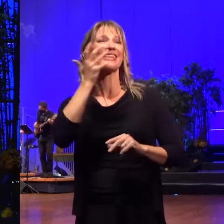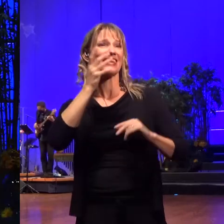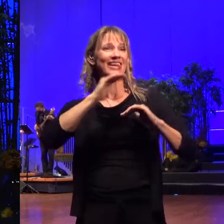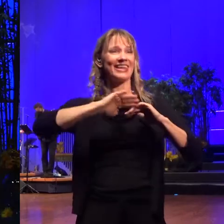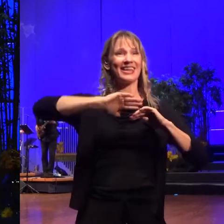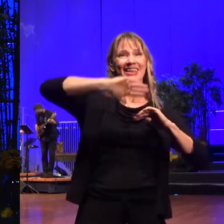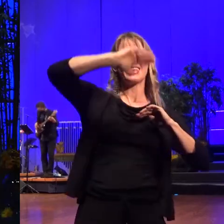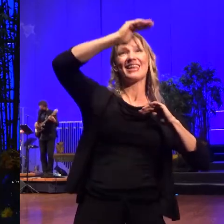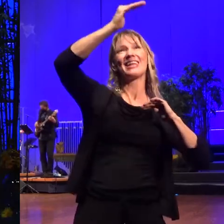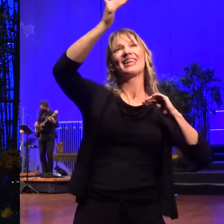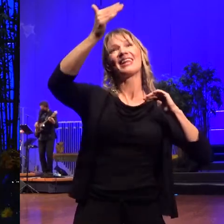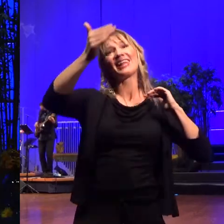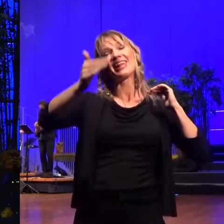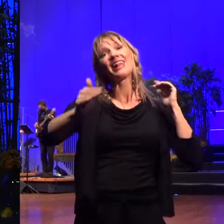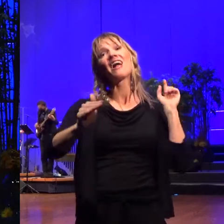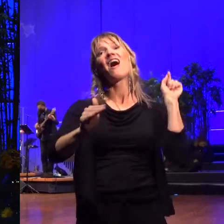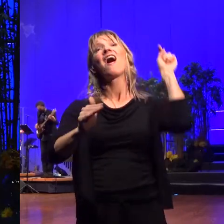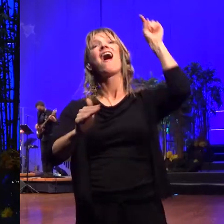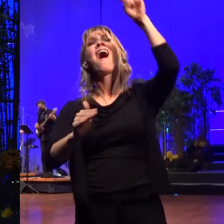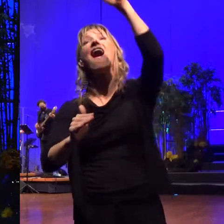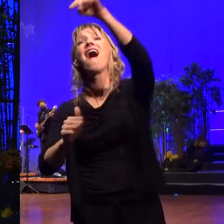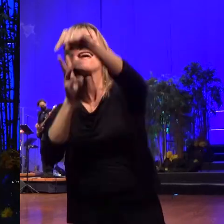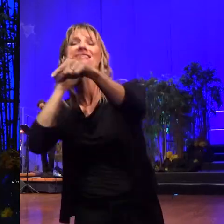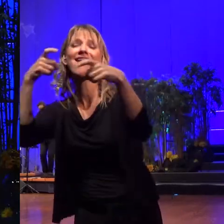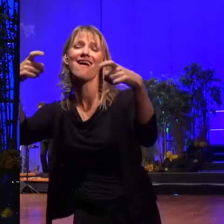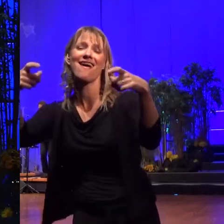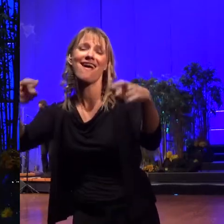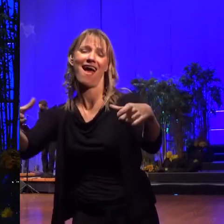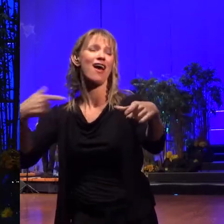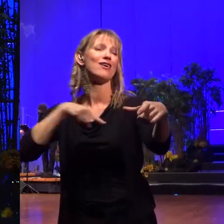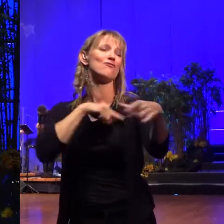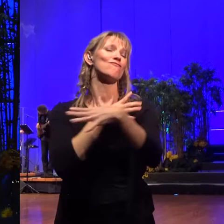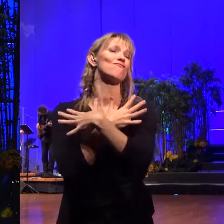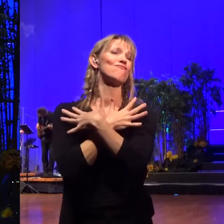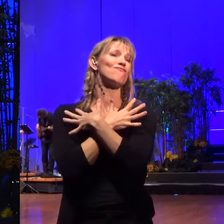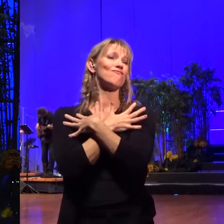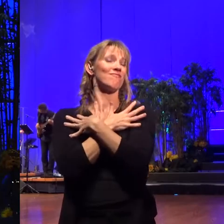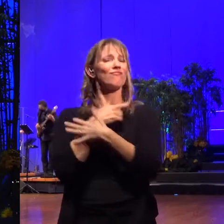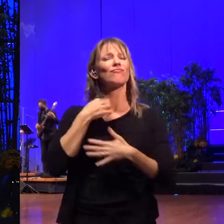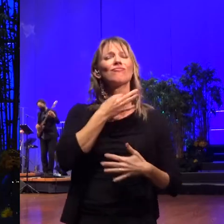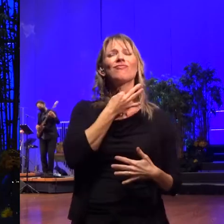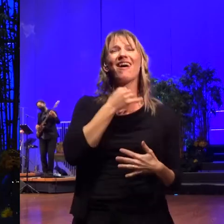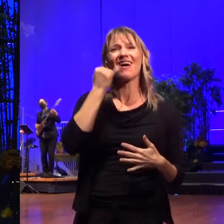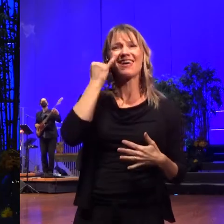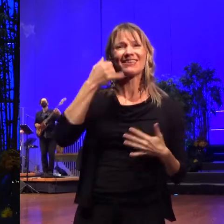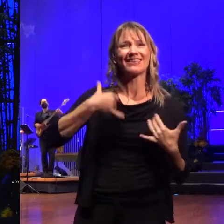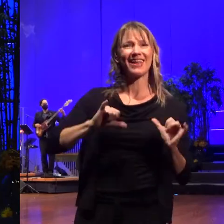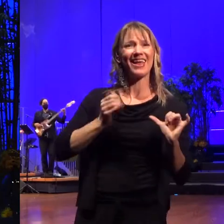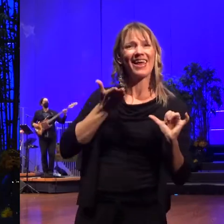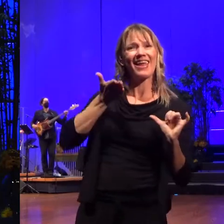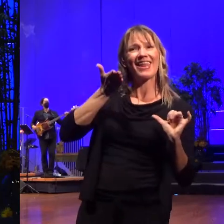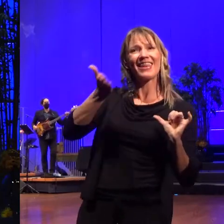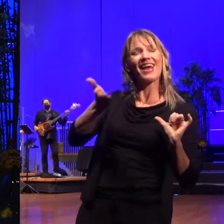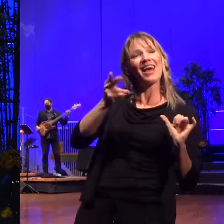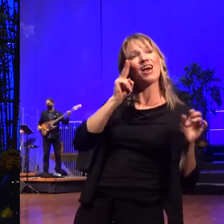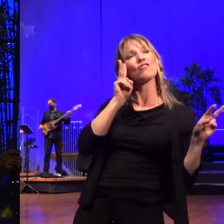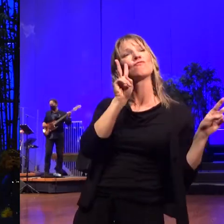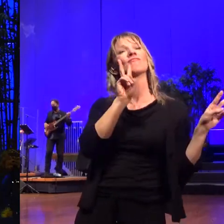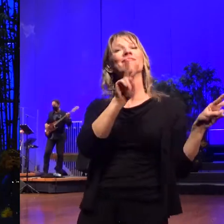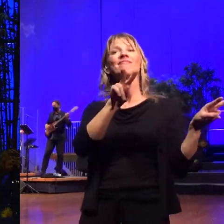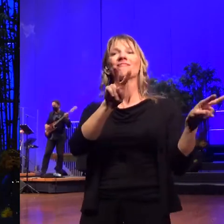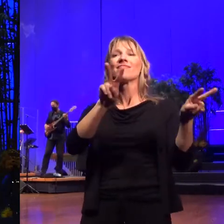the lake over the hill. And I wonder if you're there watching them still.